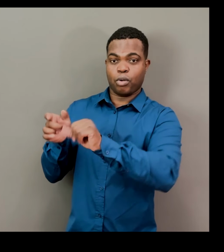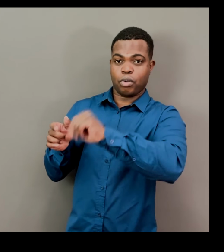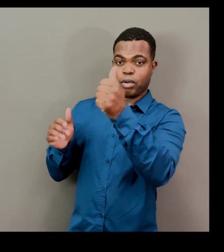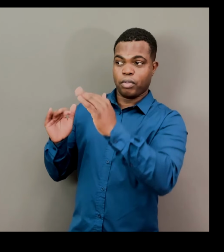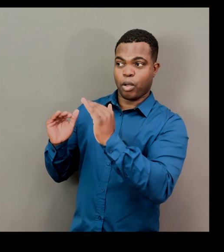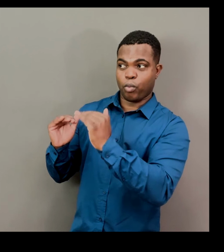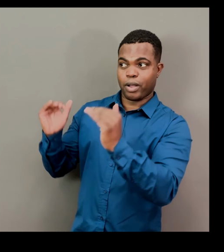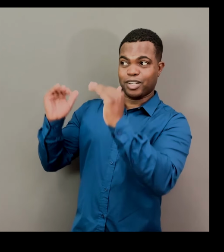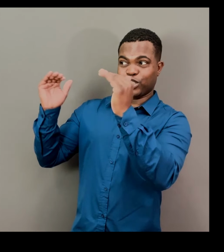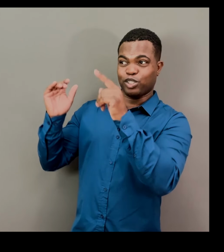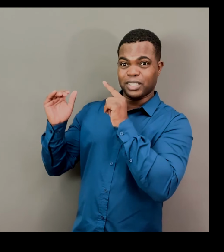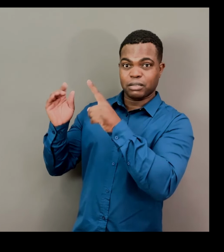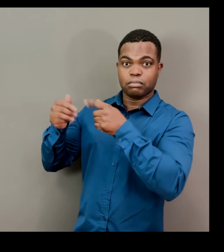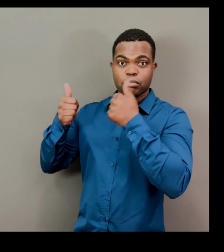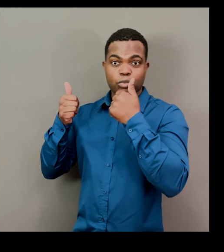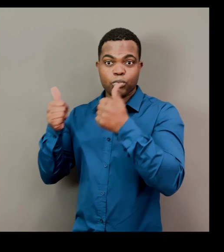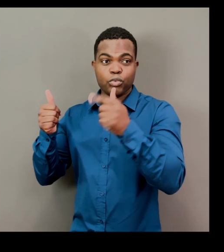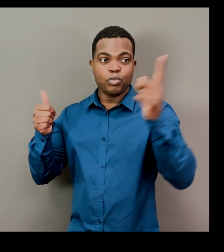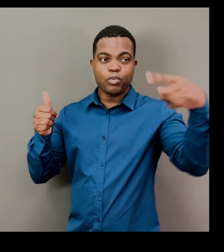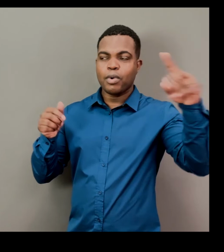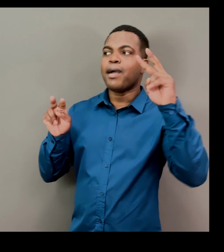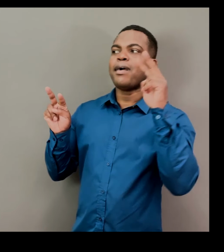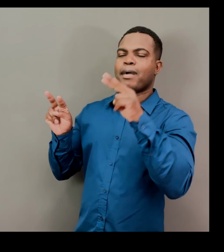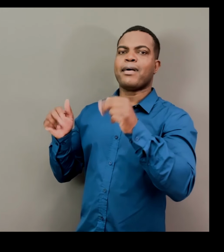that can be considered reputable?